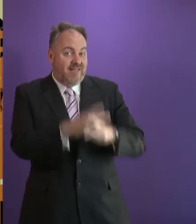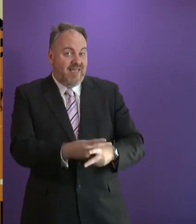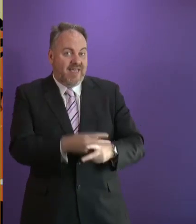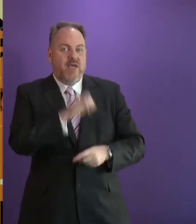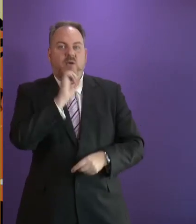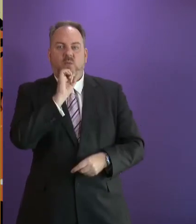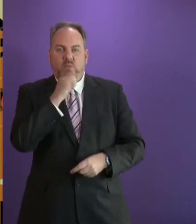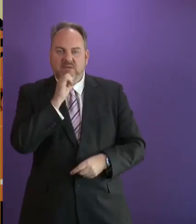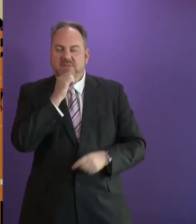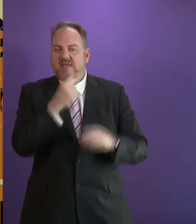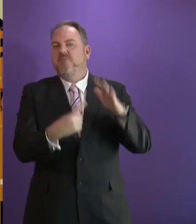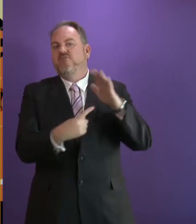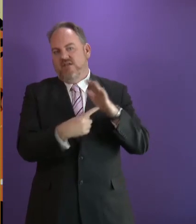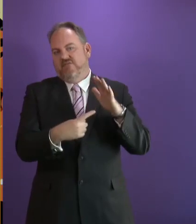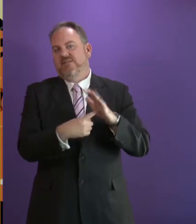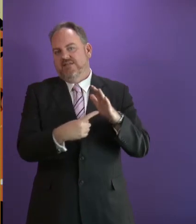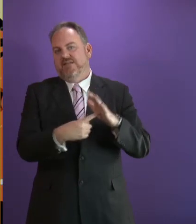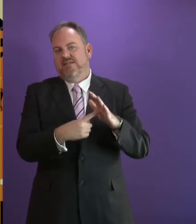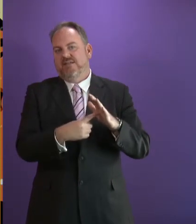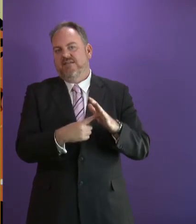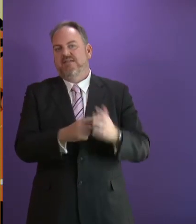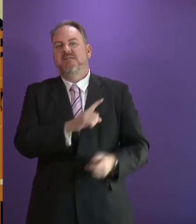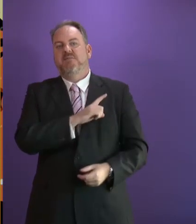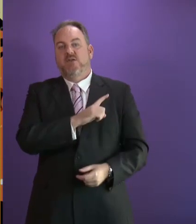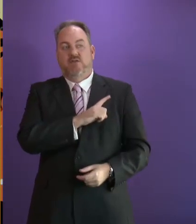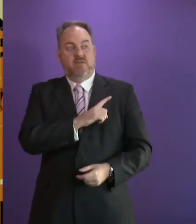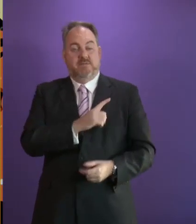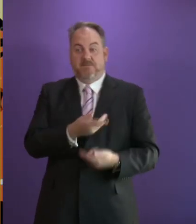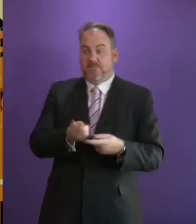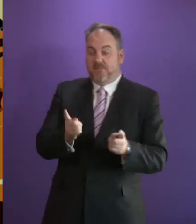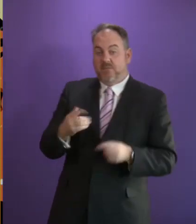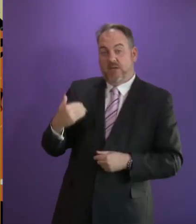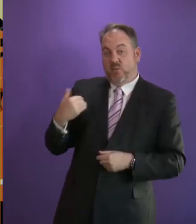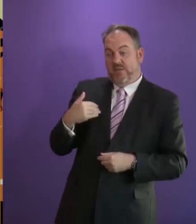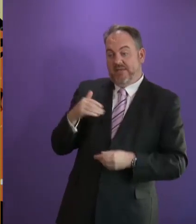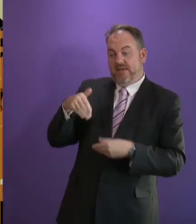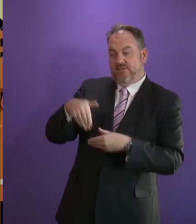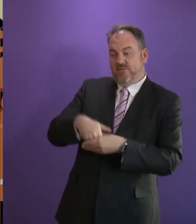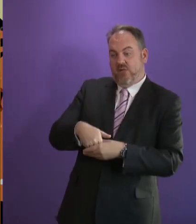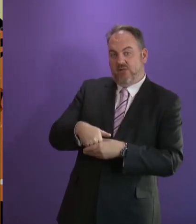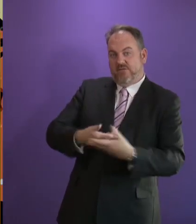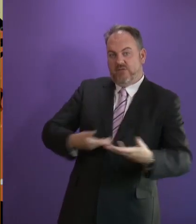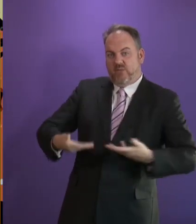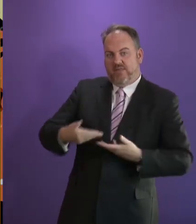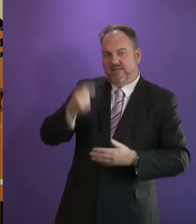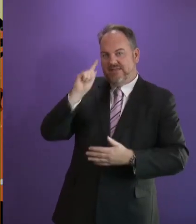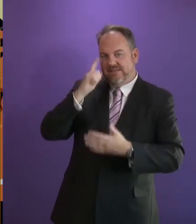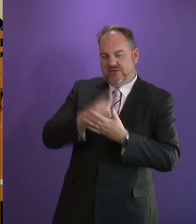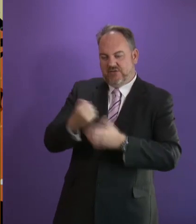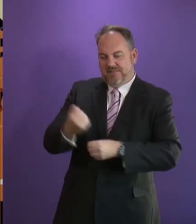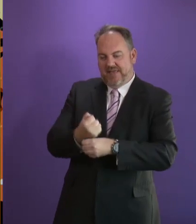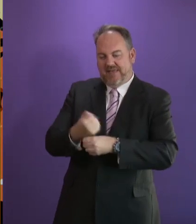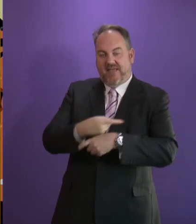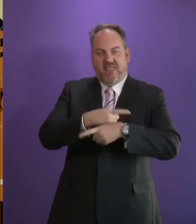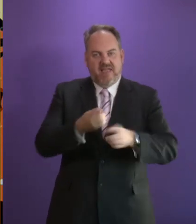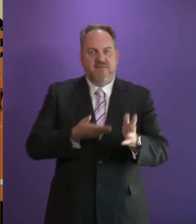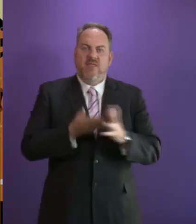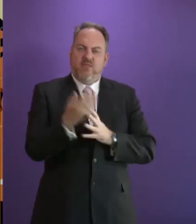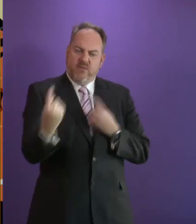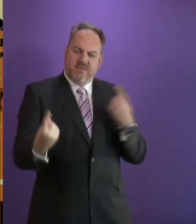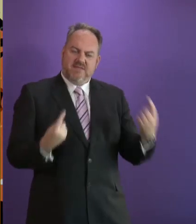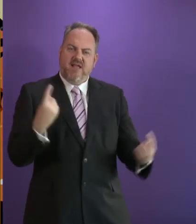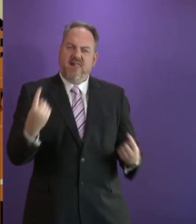an economic priority. Because when women are around the decision-making tables, there is lived experience around that decision-making tables, and